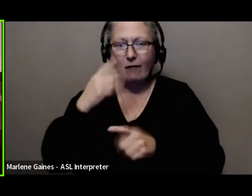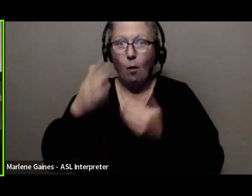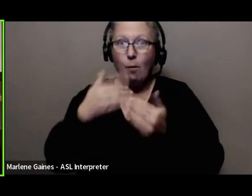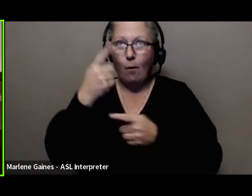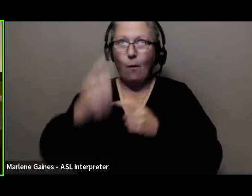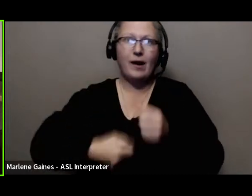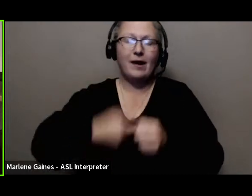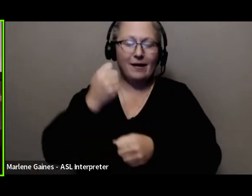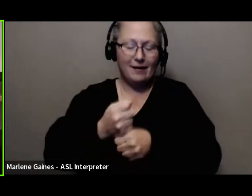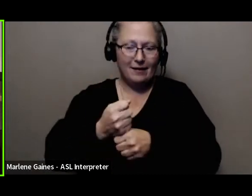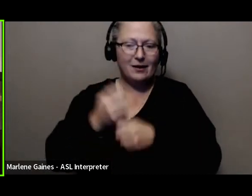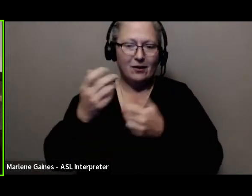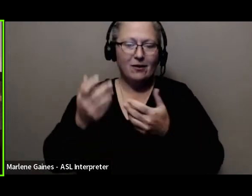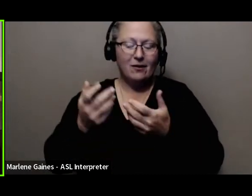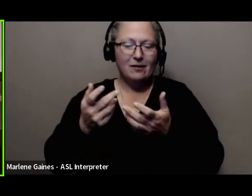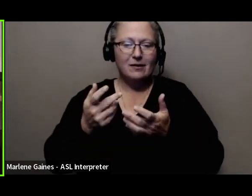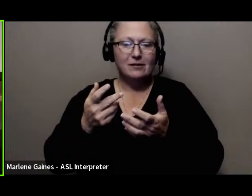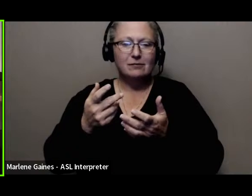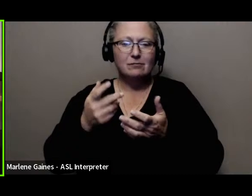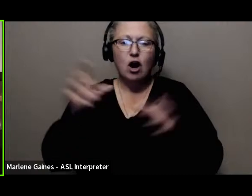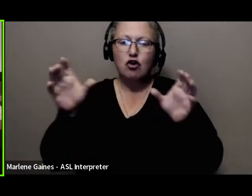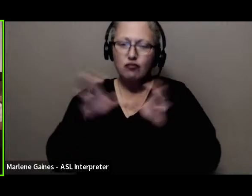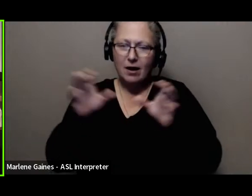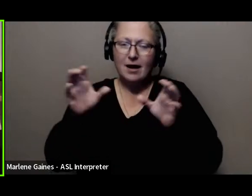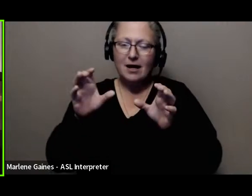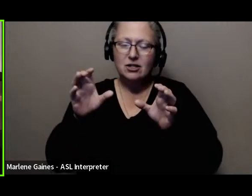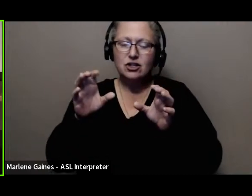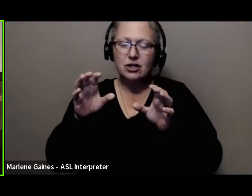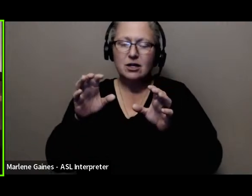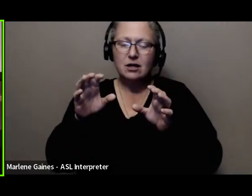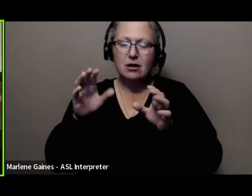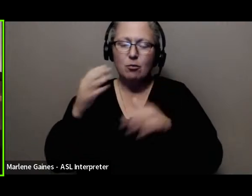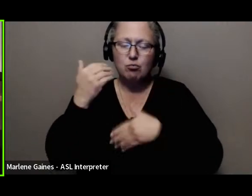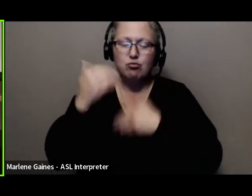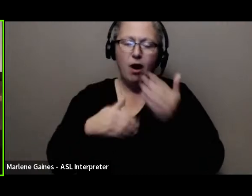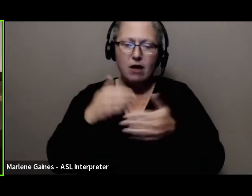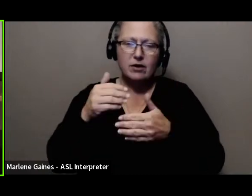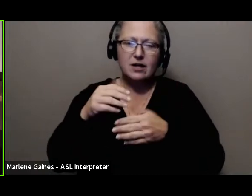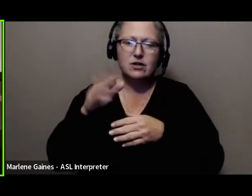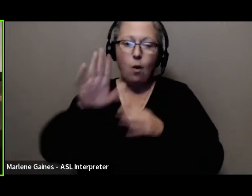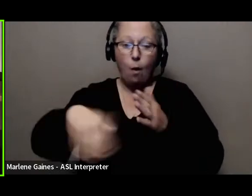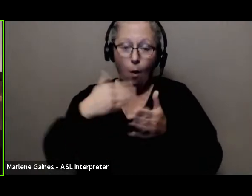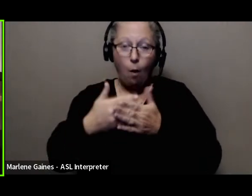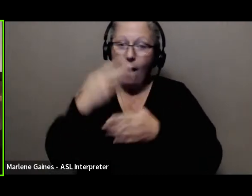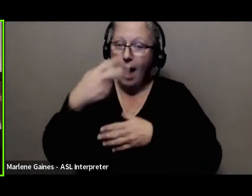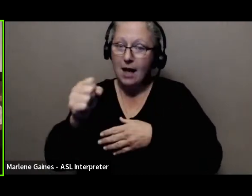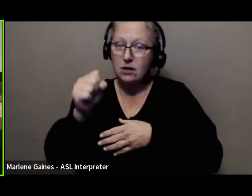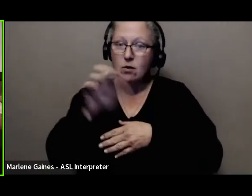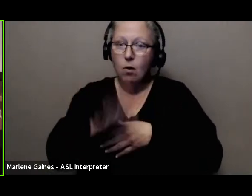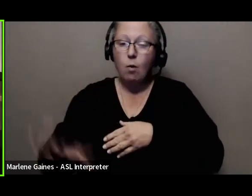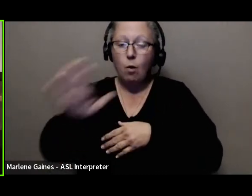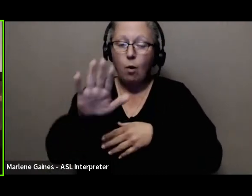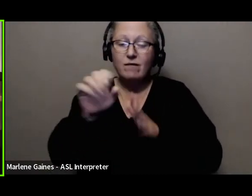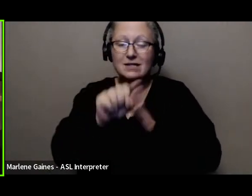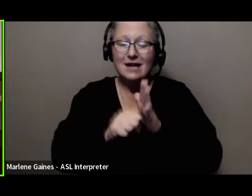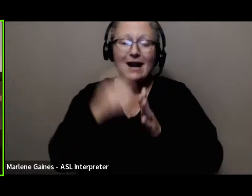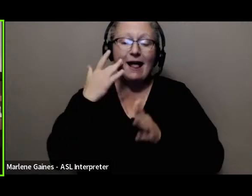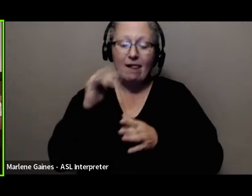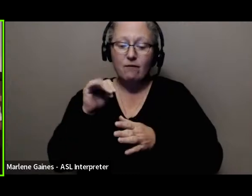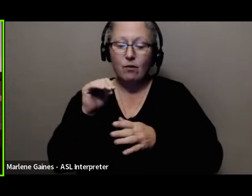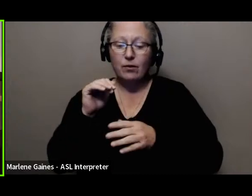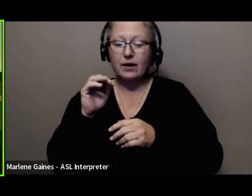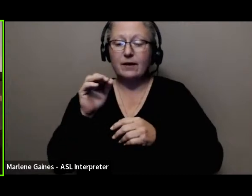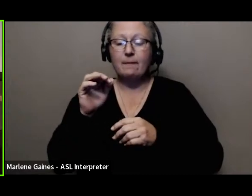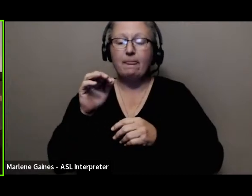year. It's an accreditation process that all schools, all high schools across the state of California go through. It's to